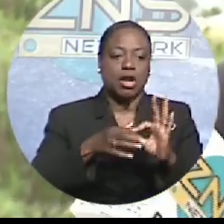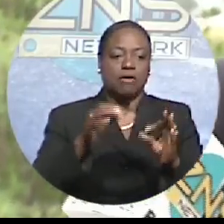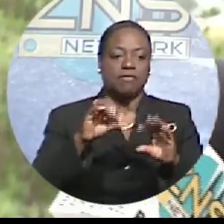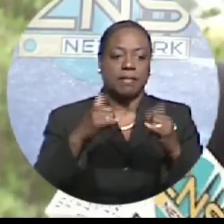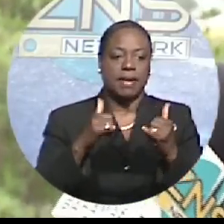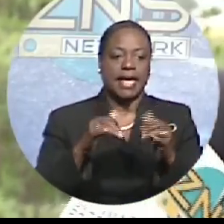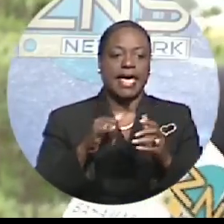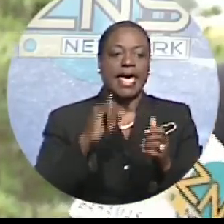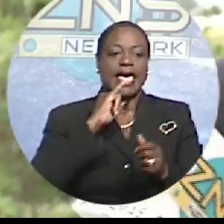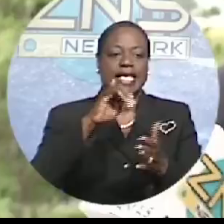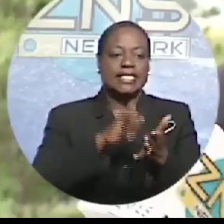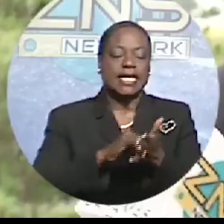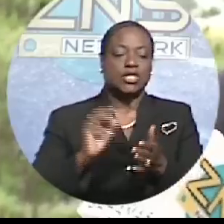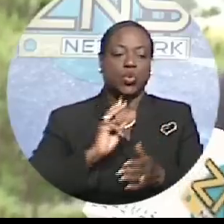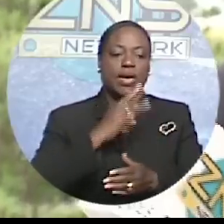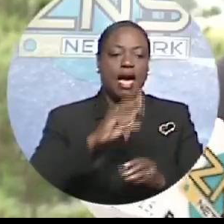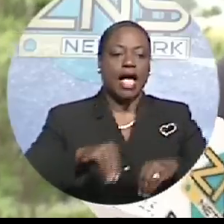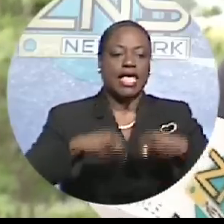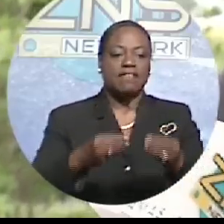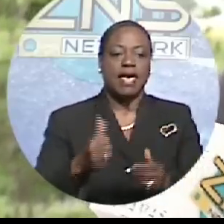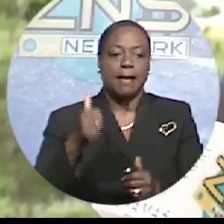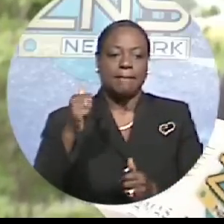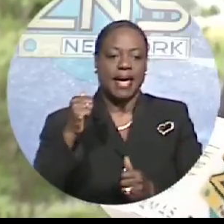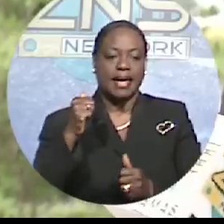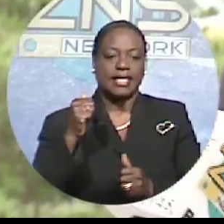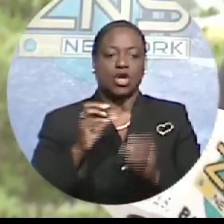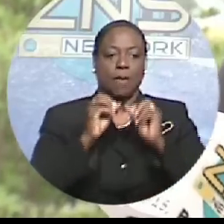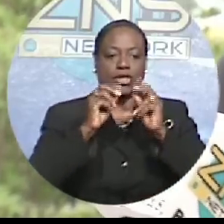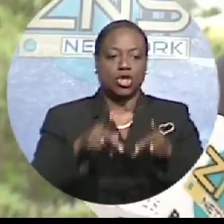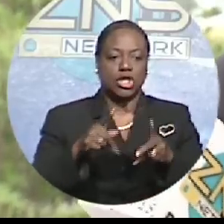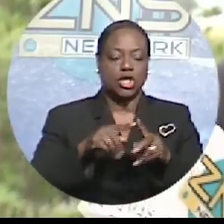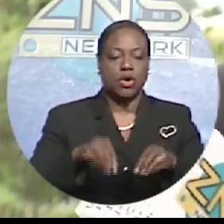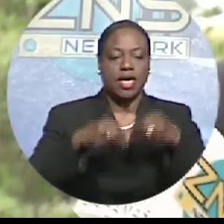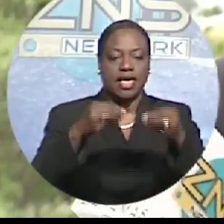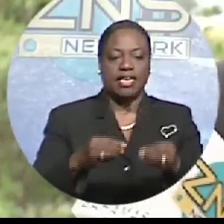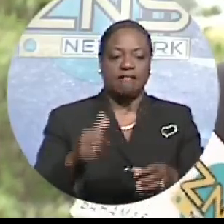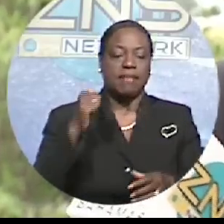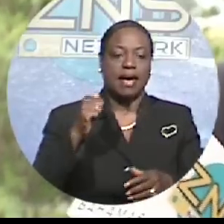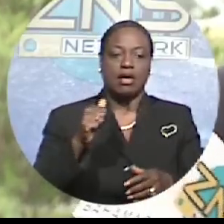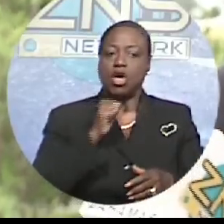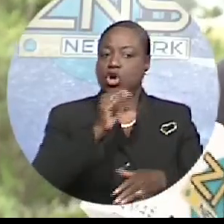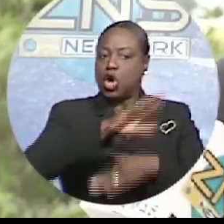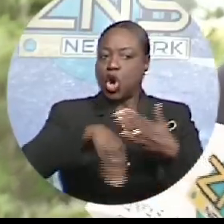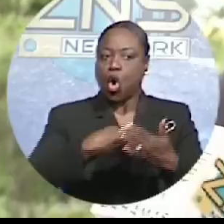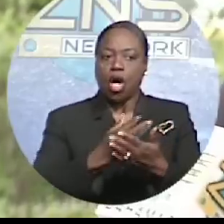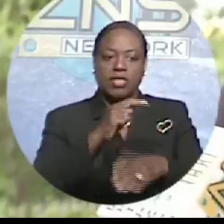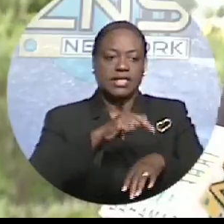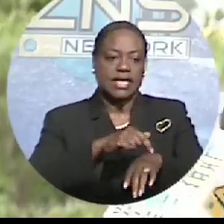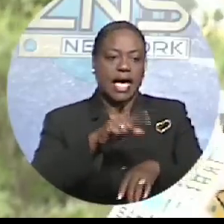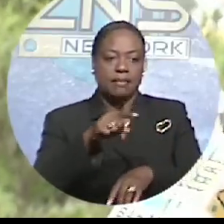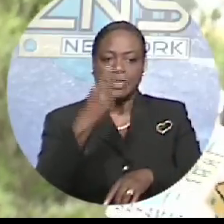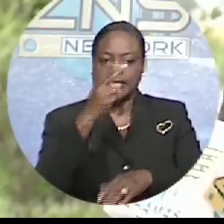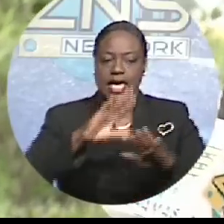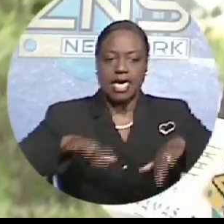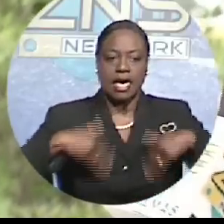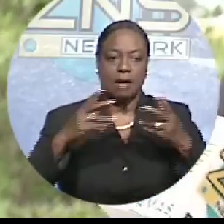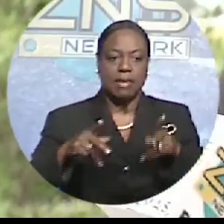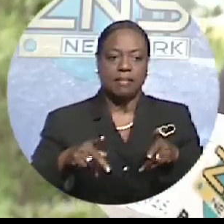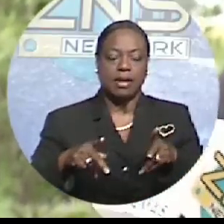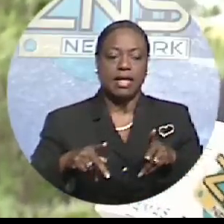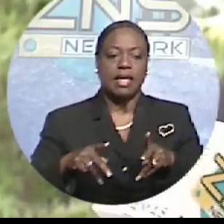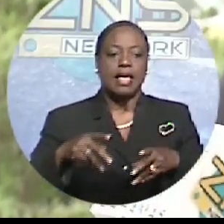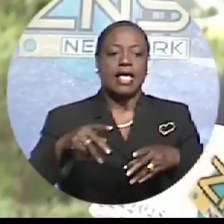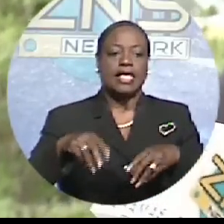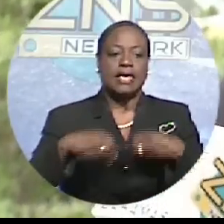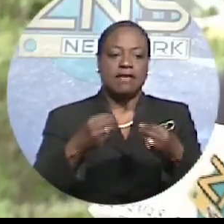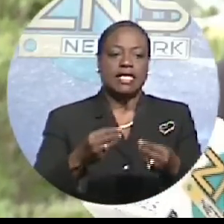that we're giving back. It's an opportunity for us to give back, you know. It's not every day you see a group of young people assemble themselves to do something positive in the community. You know,